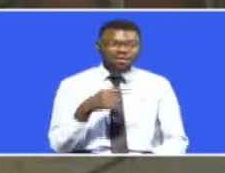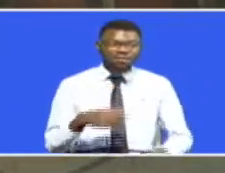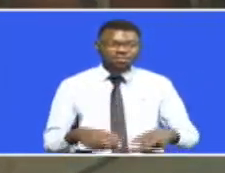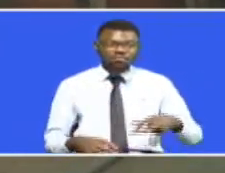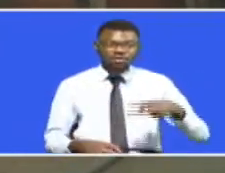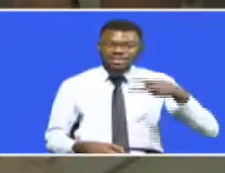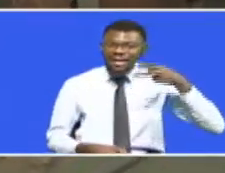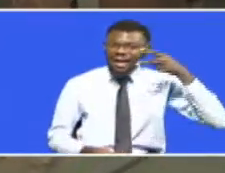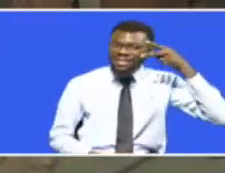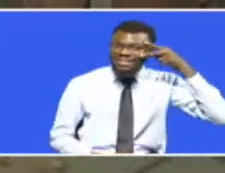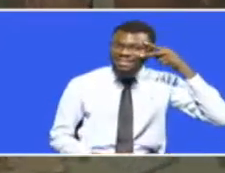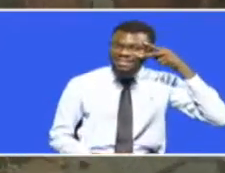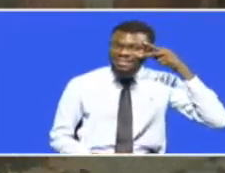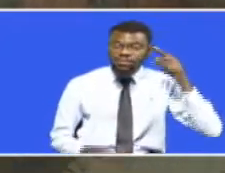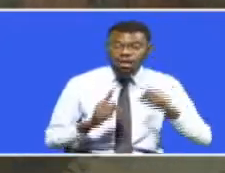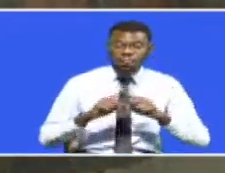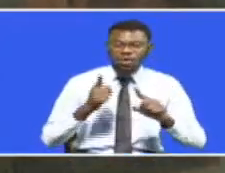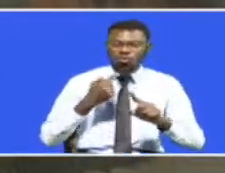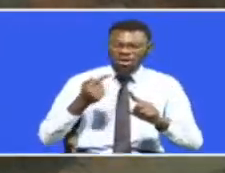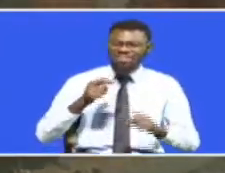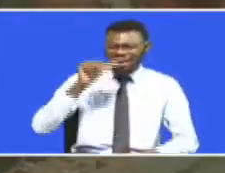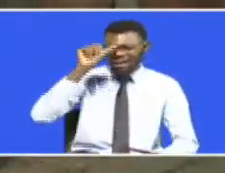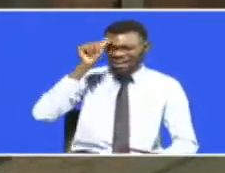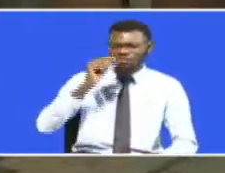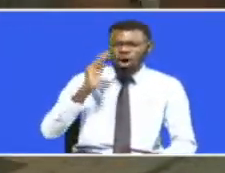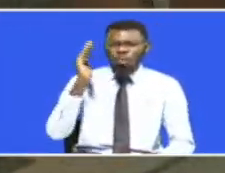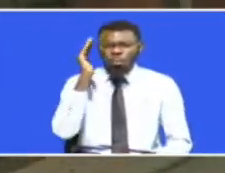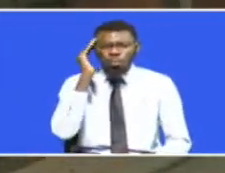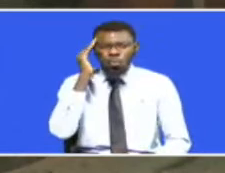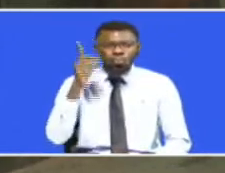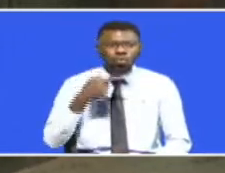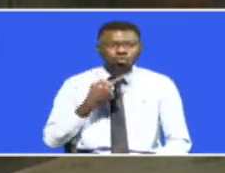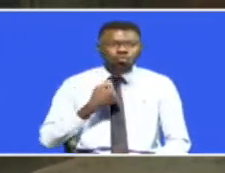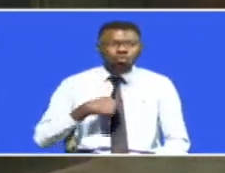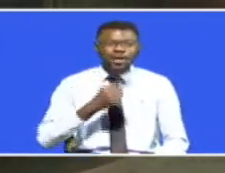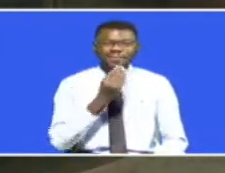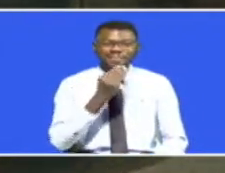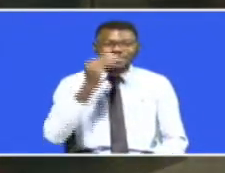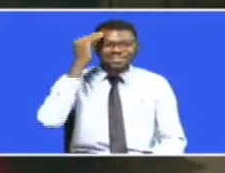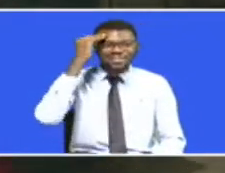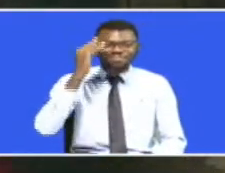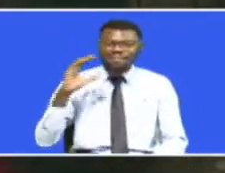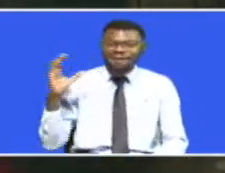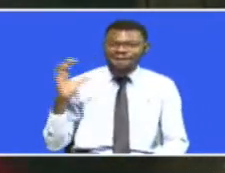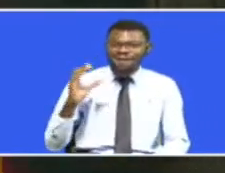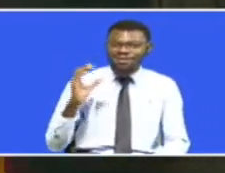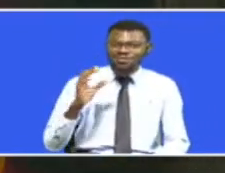us, but we emerged smarter than him as we pretended to be customers.